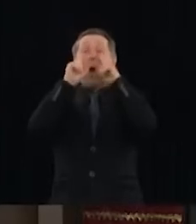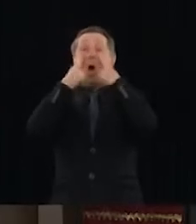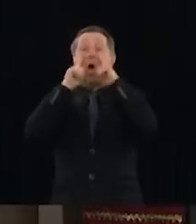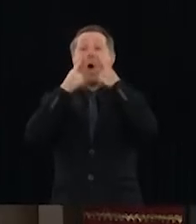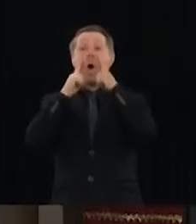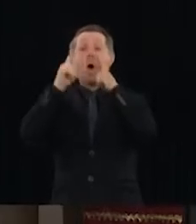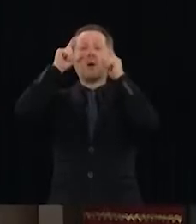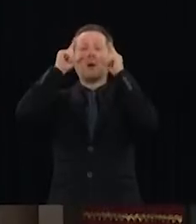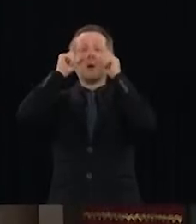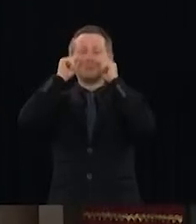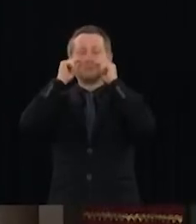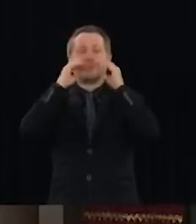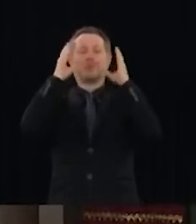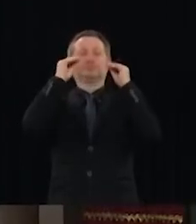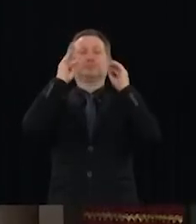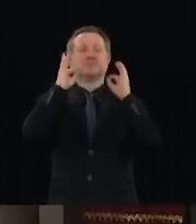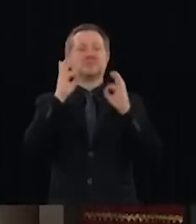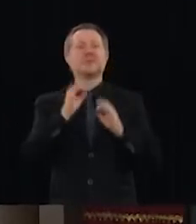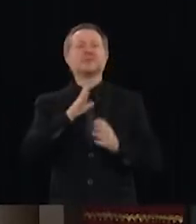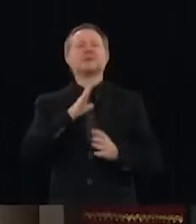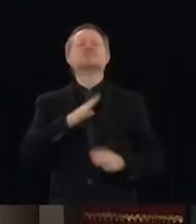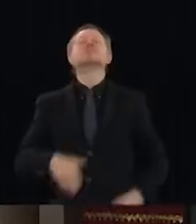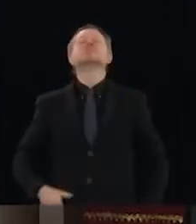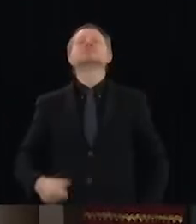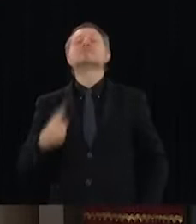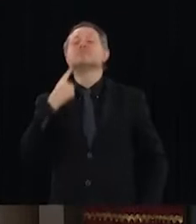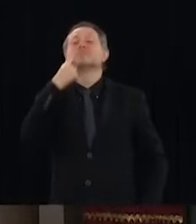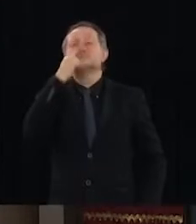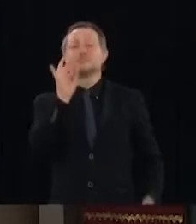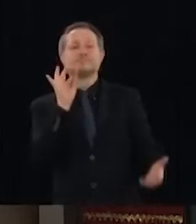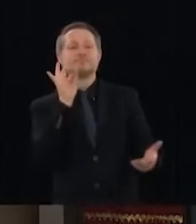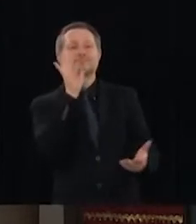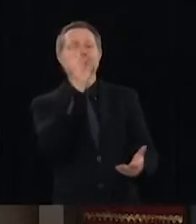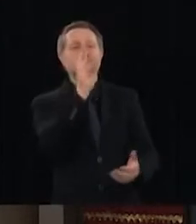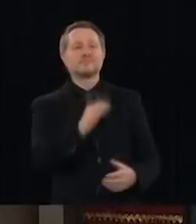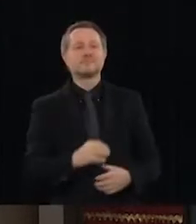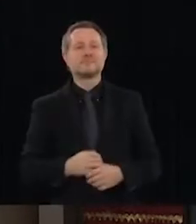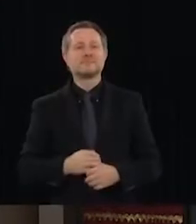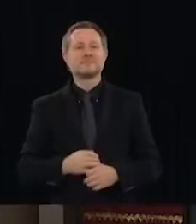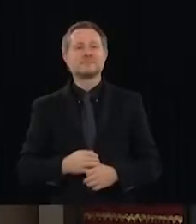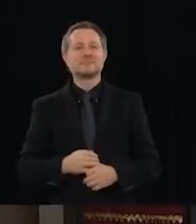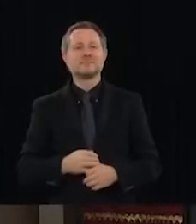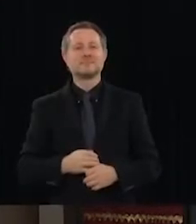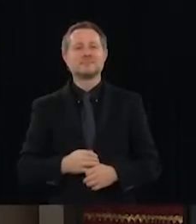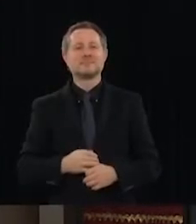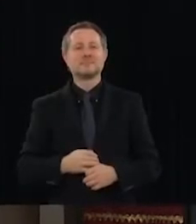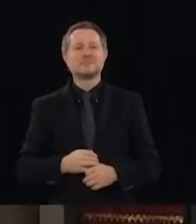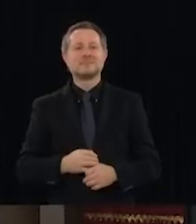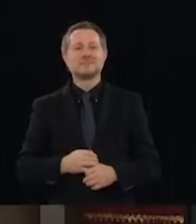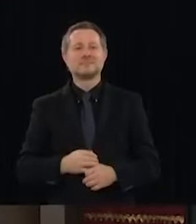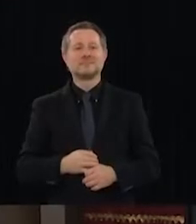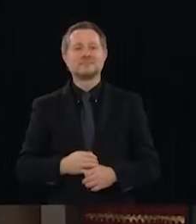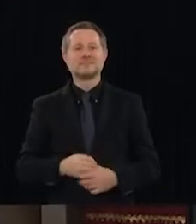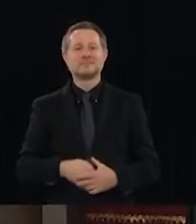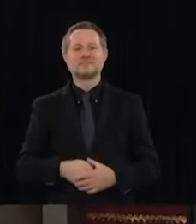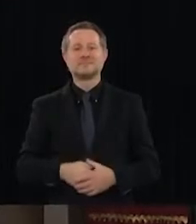said during the live broadcast of his popular daily briefing. A nurse in protective gown, mask and face shield had